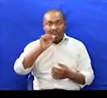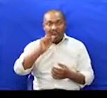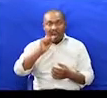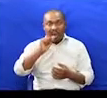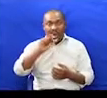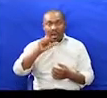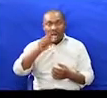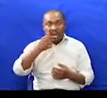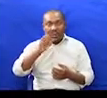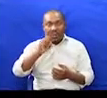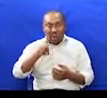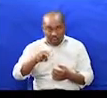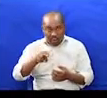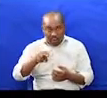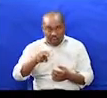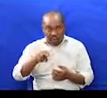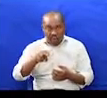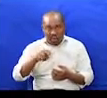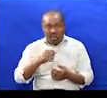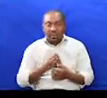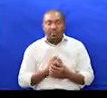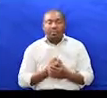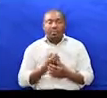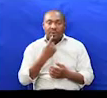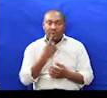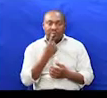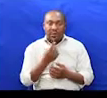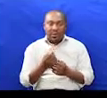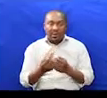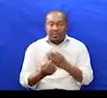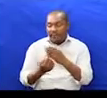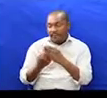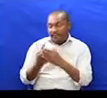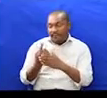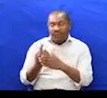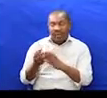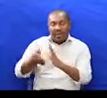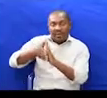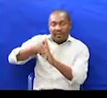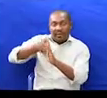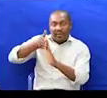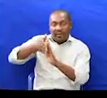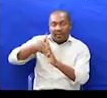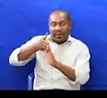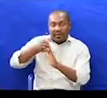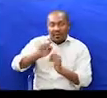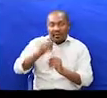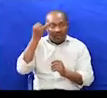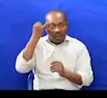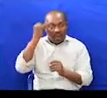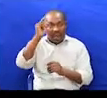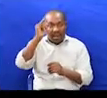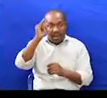about what he said, from the first of the idea of